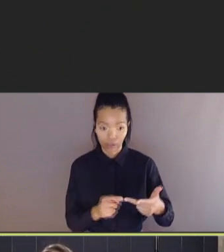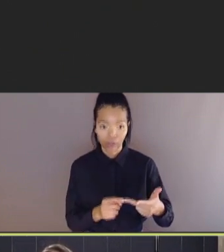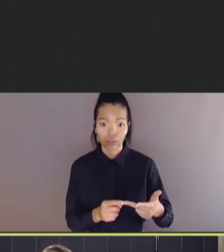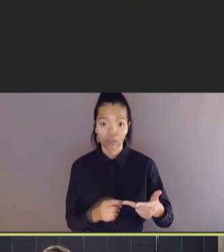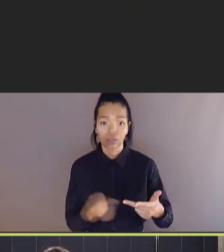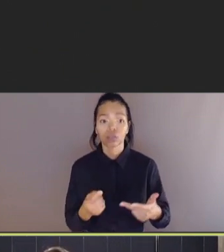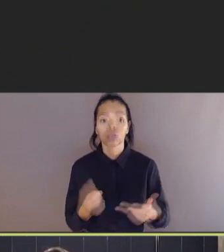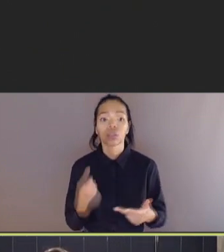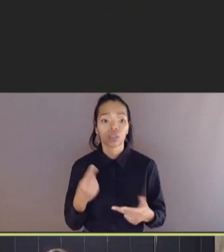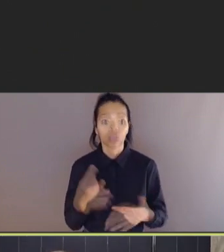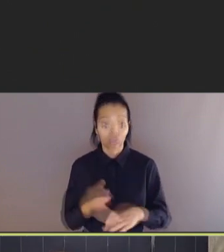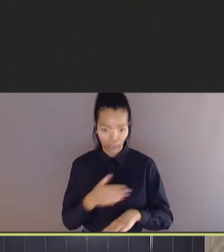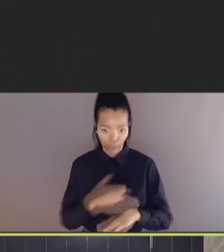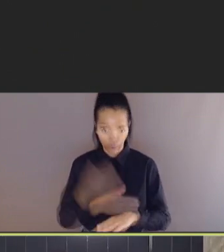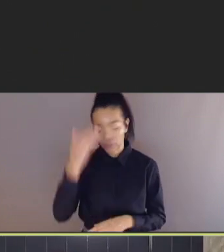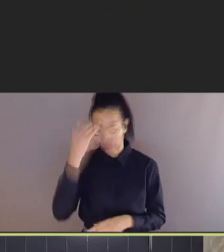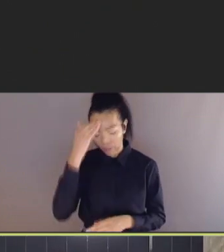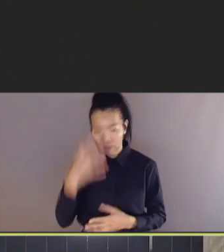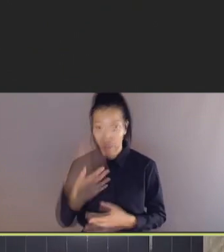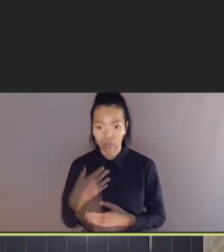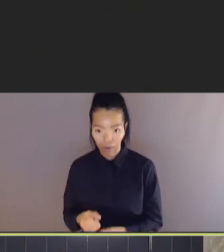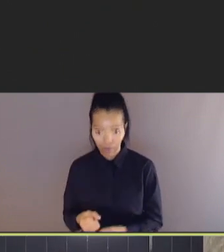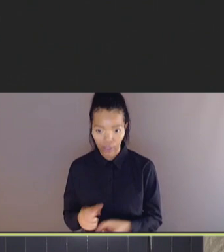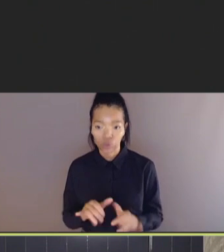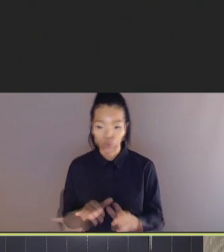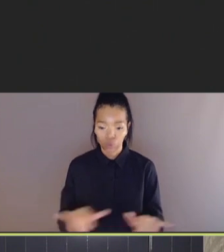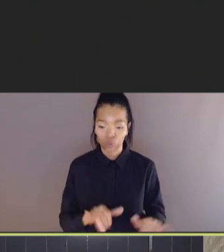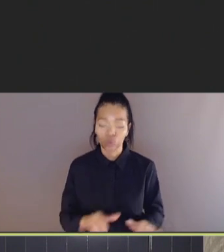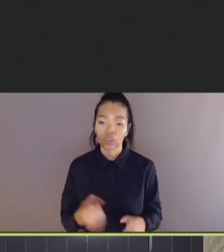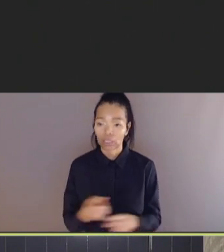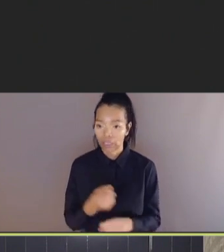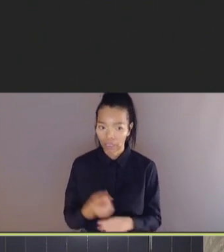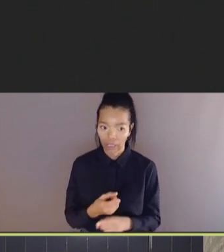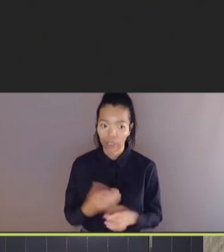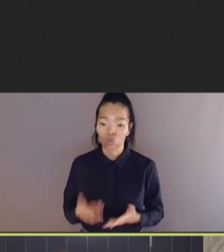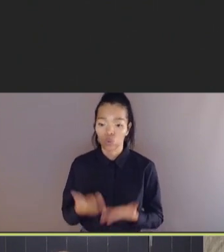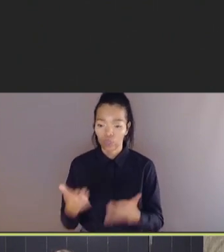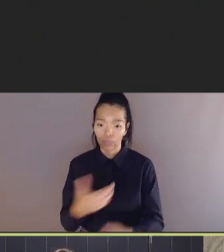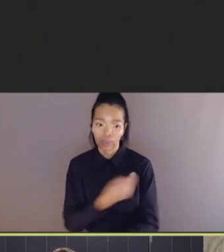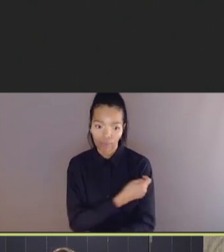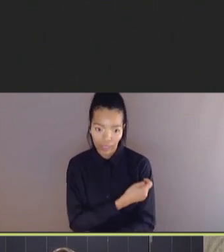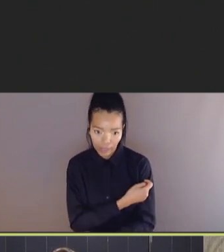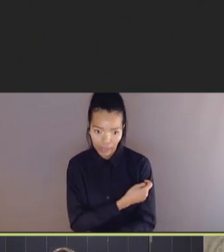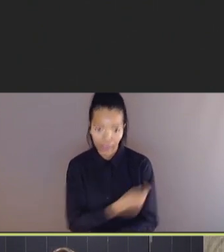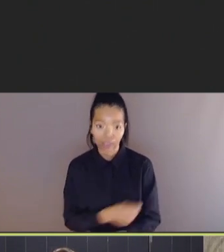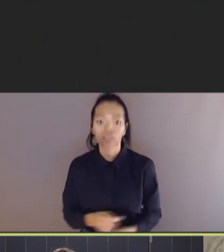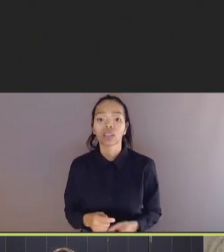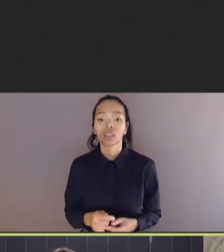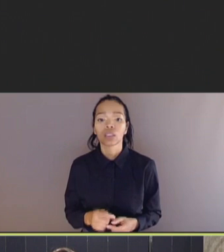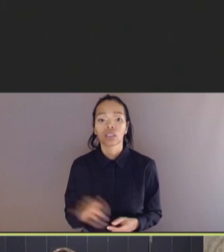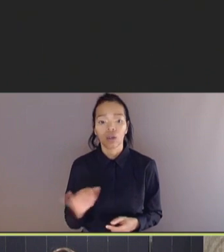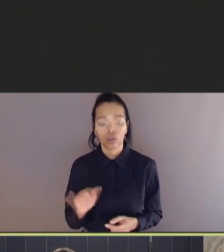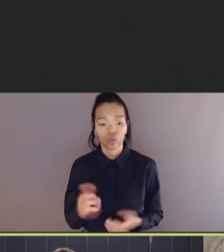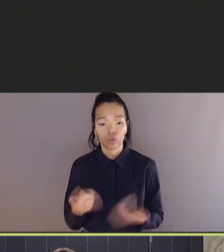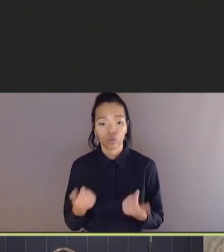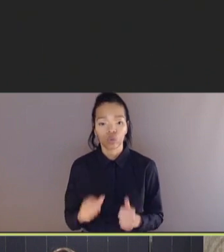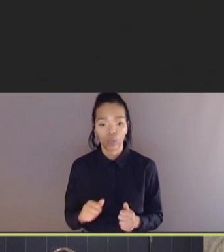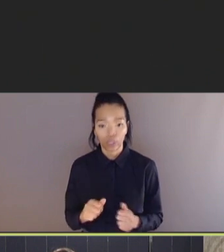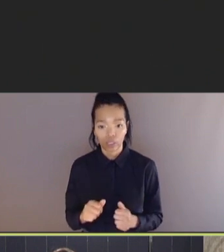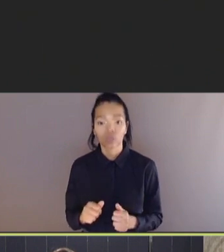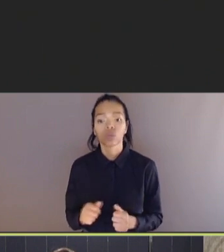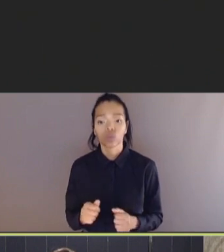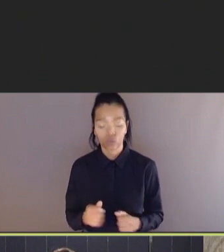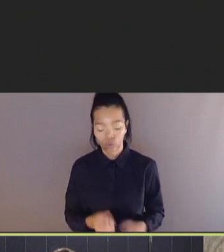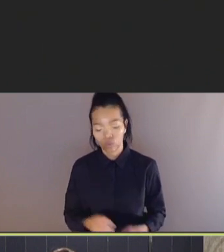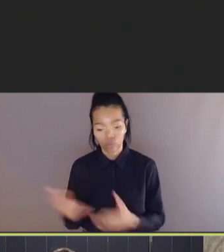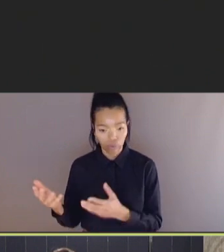recommended vaccines. Objective 3.1 is to counter vaccine myths and disinformation and increase public support